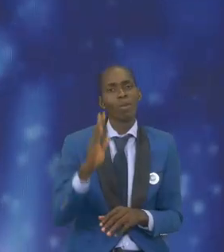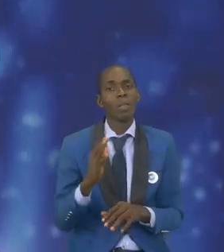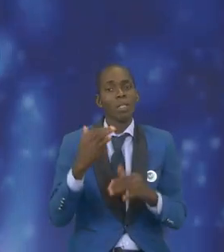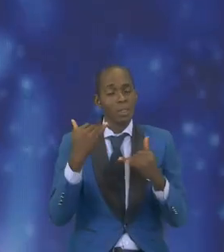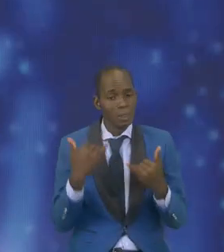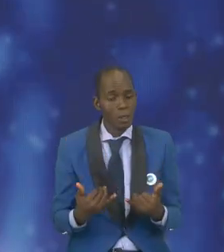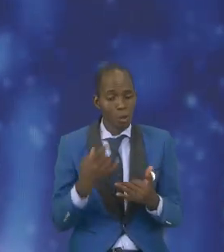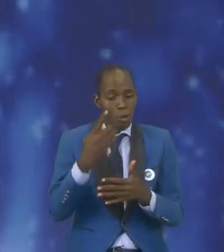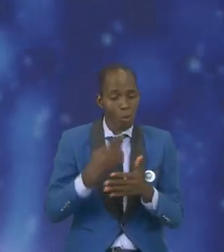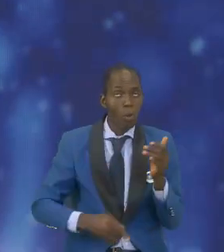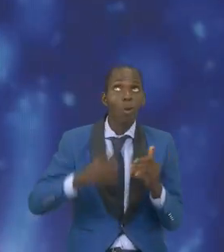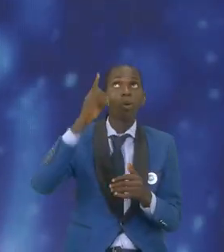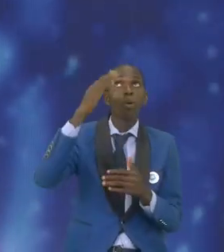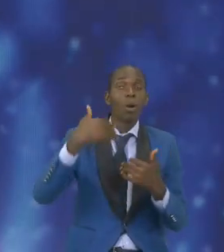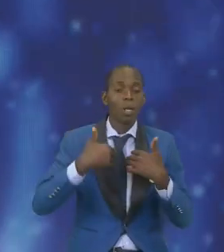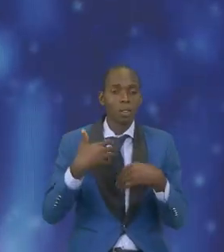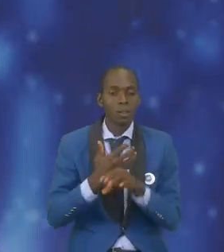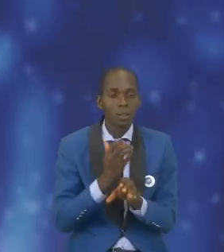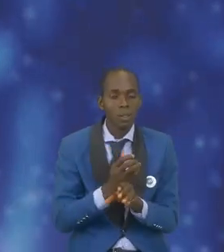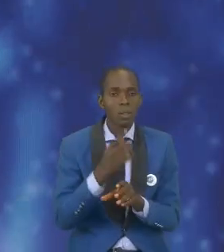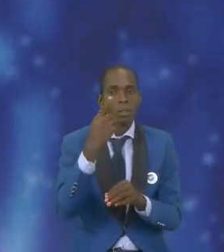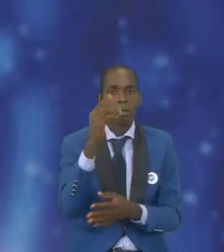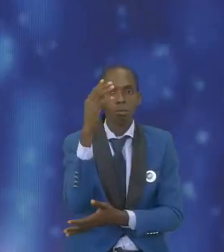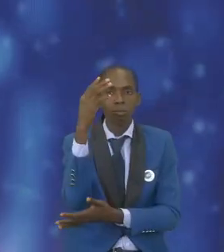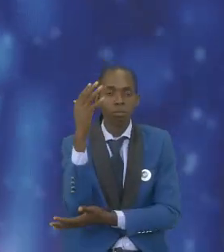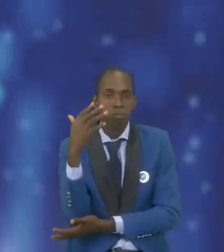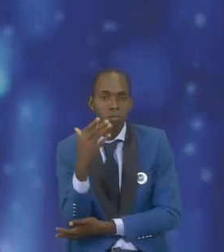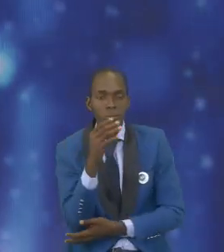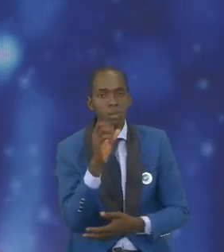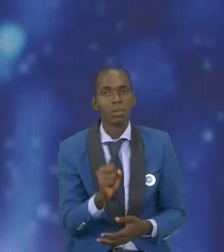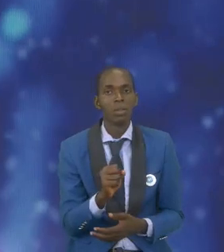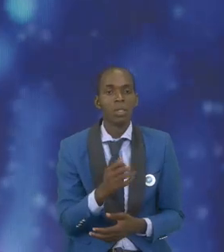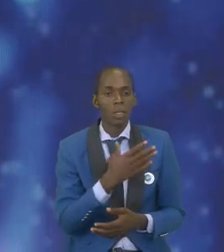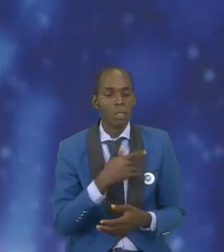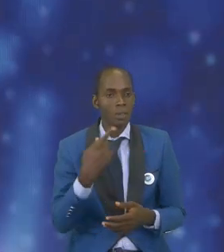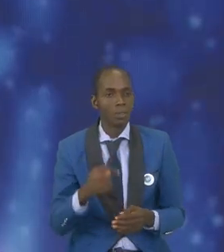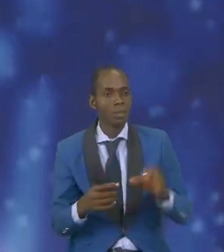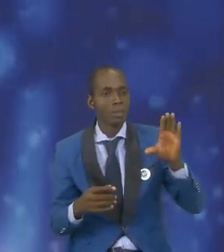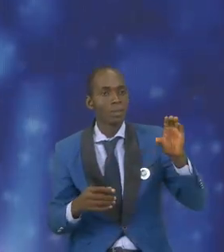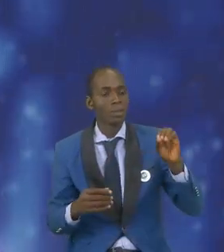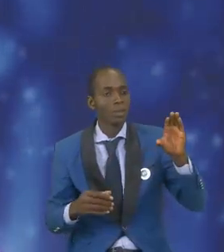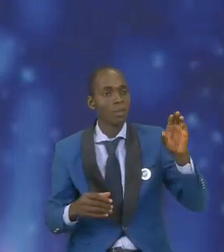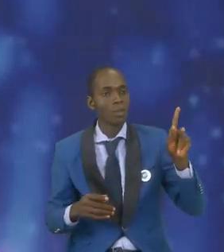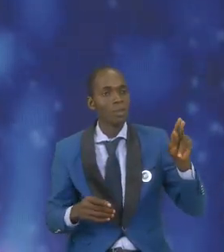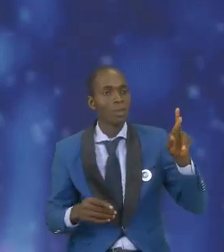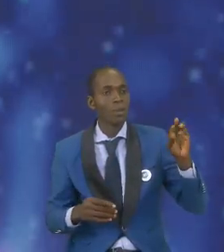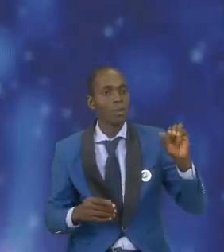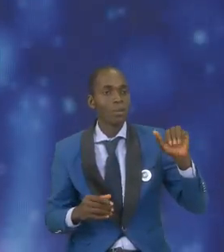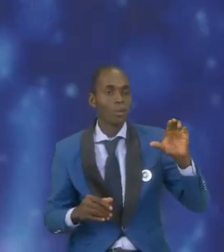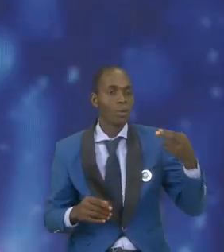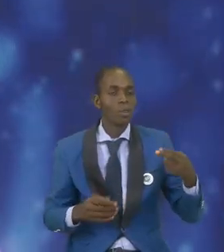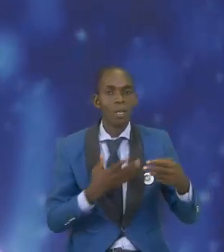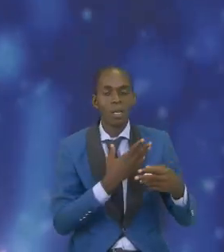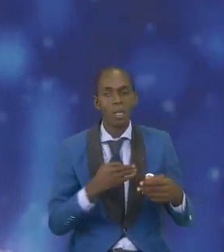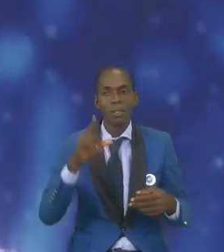created, the leaves and the storm and the cockroach and the lizard and all those things that the